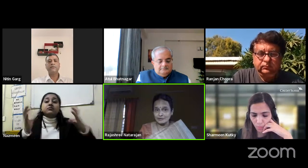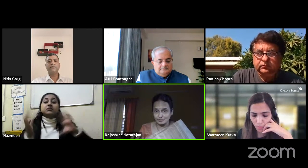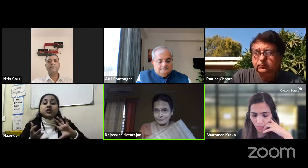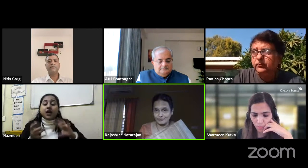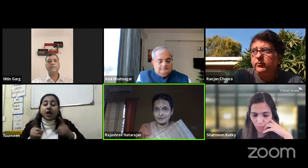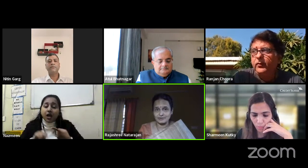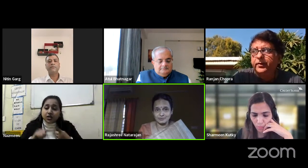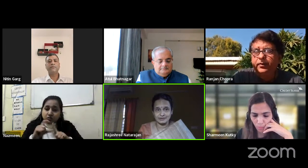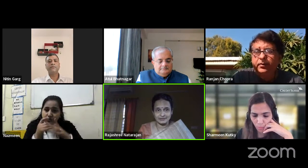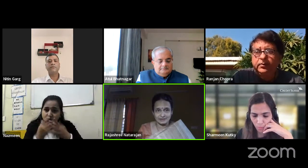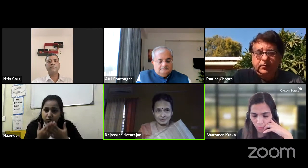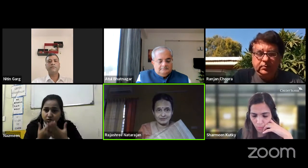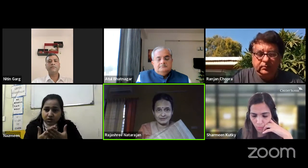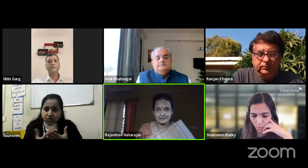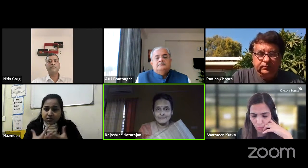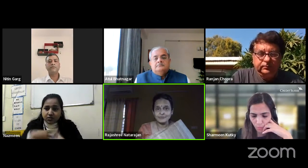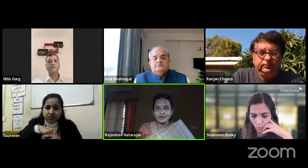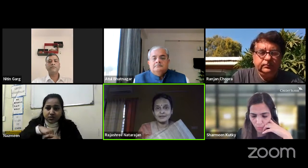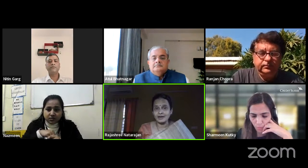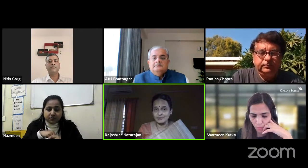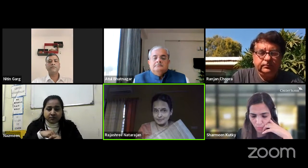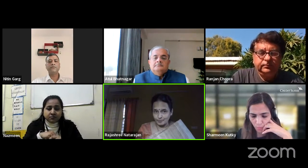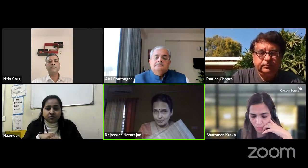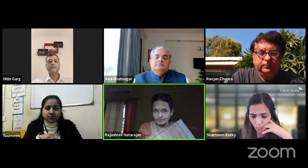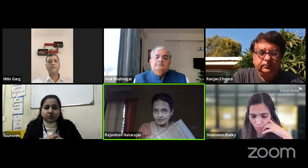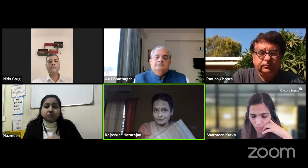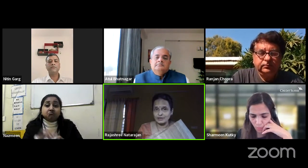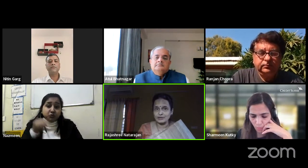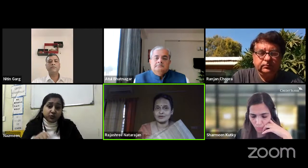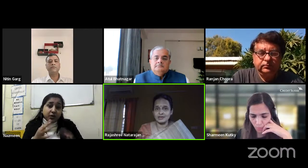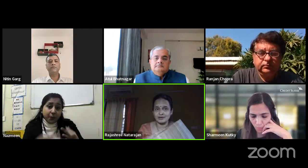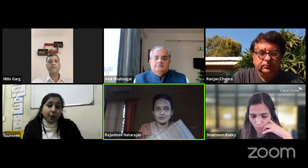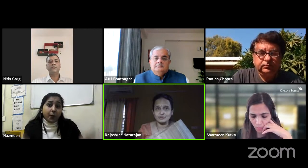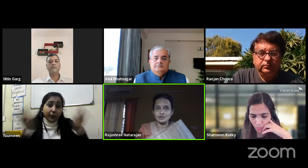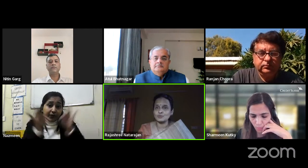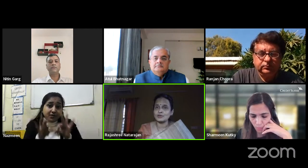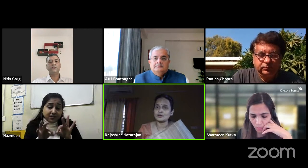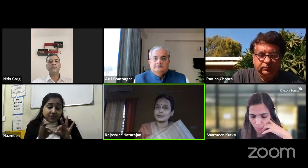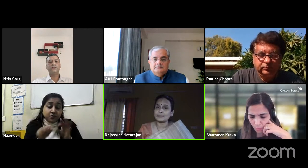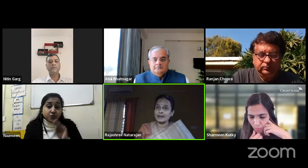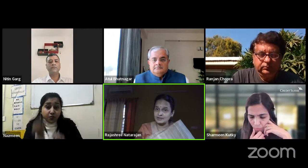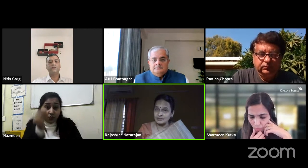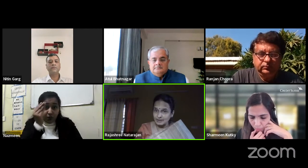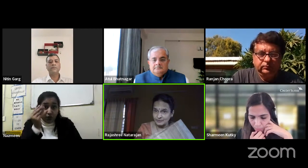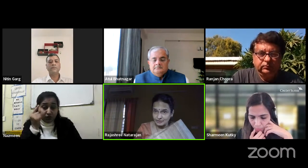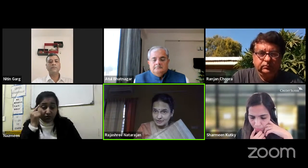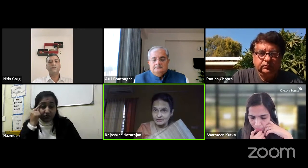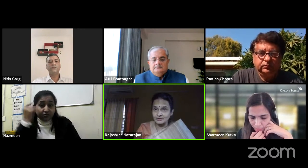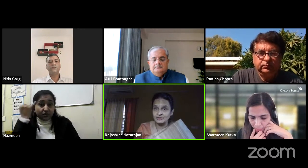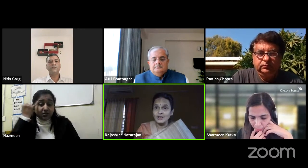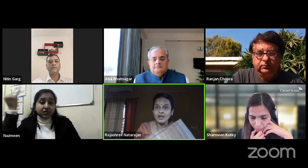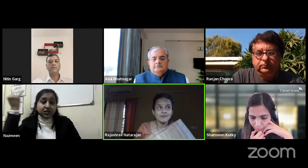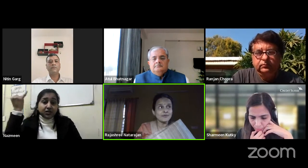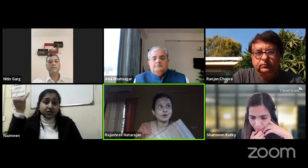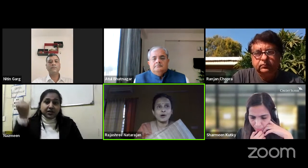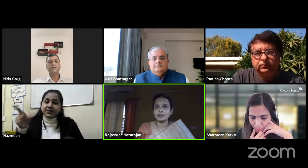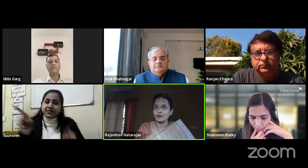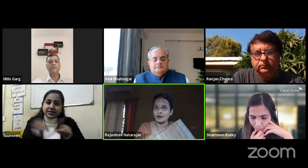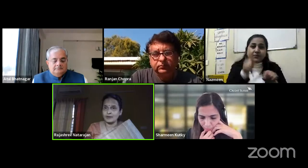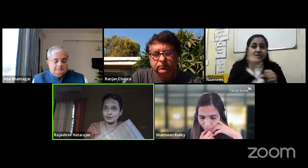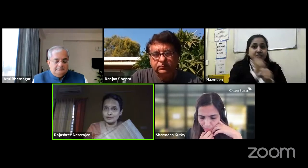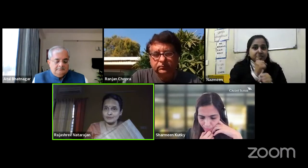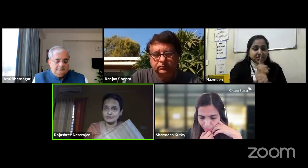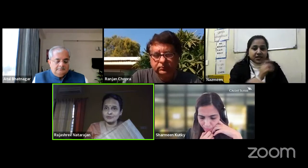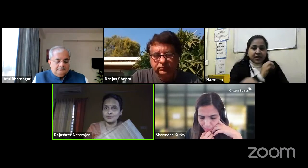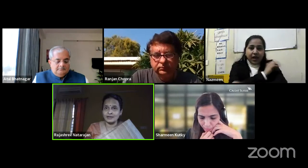system is inclusive for persons with disabilities? That is very important. We need to create resources. We need to capacity build for teachers. We've talked